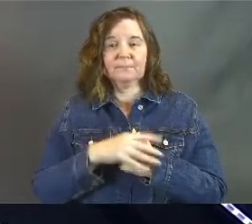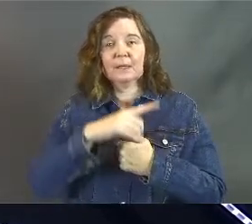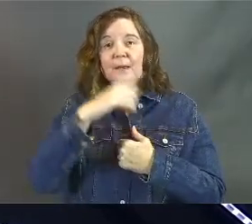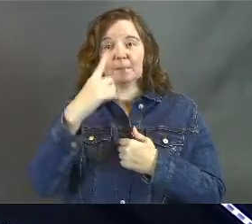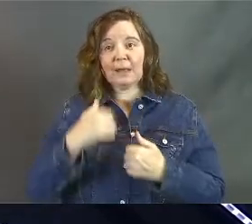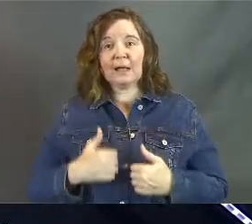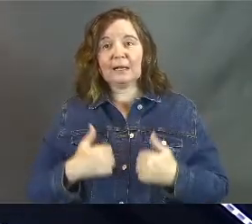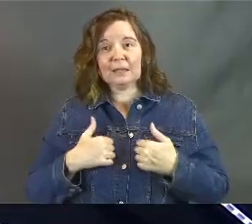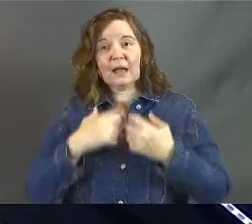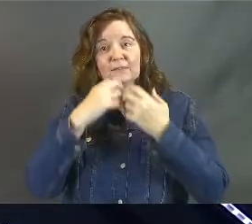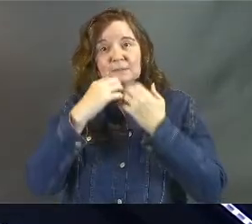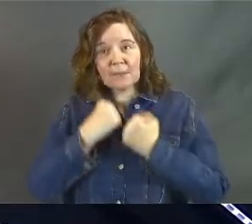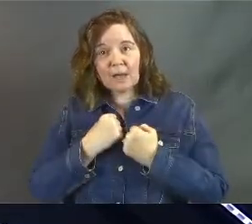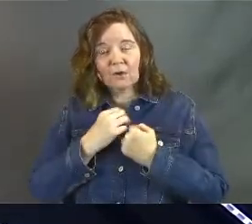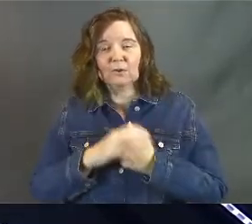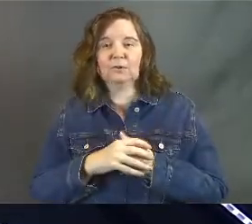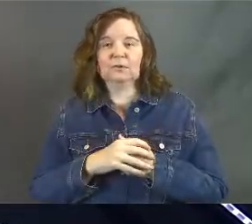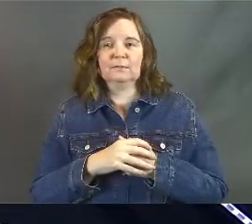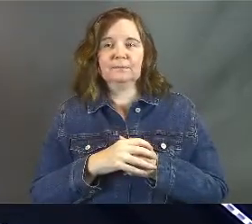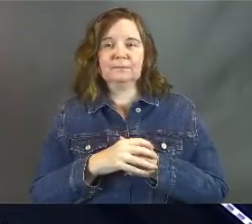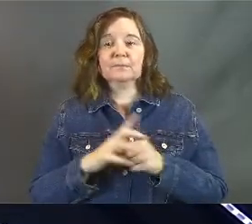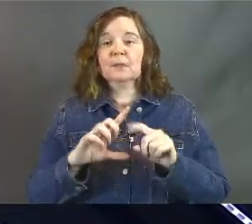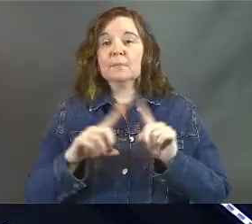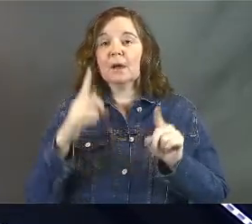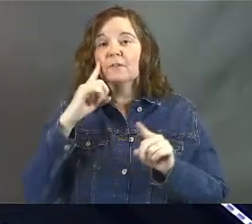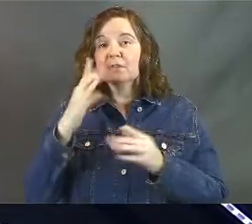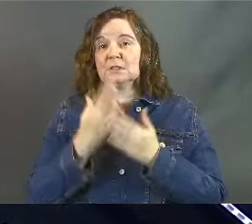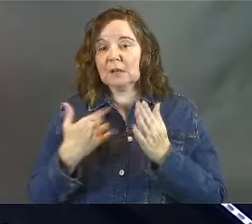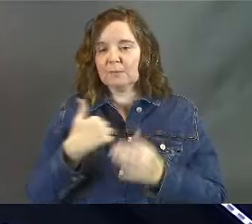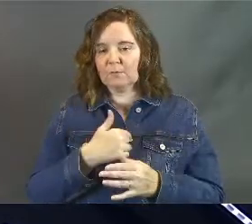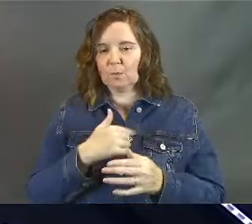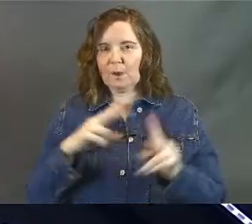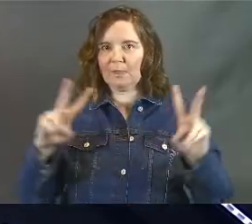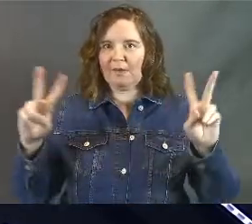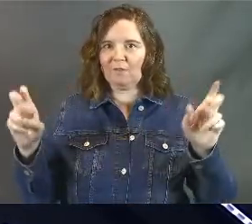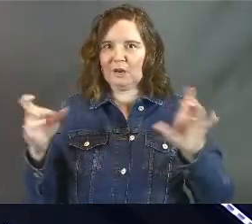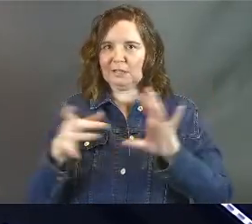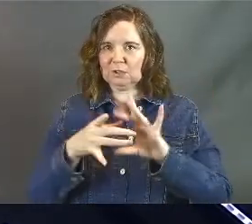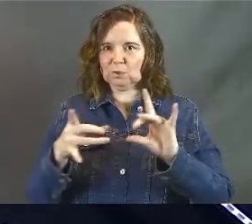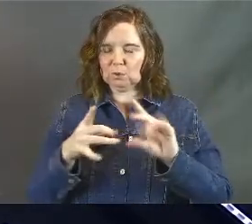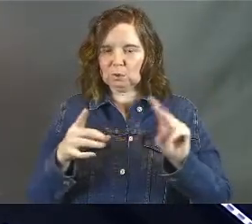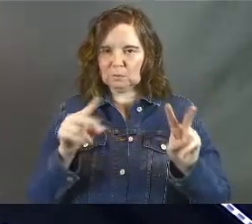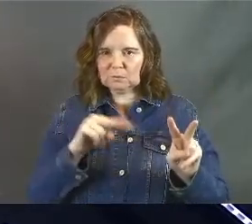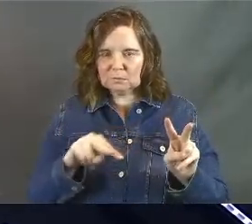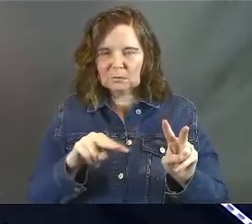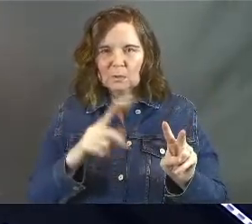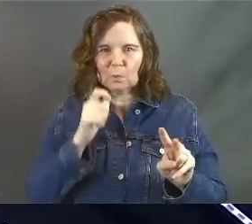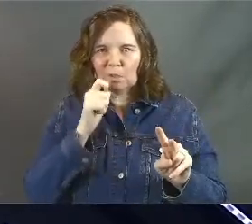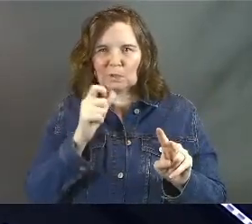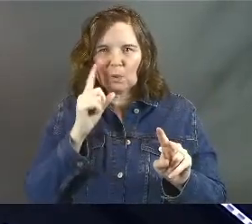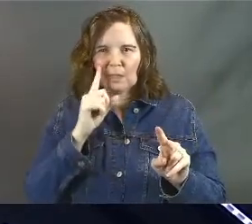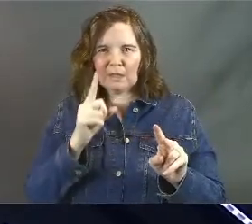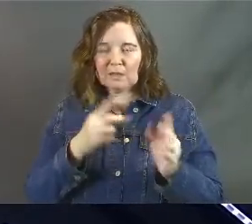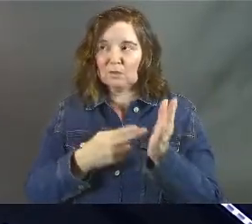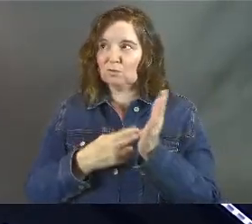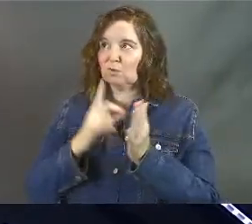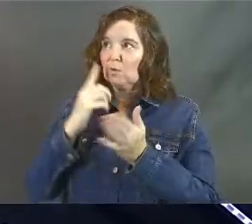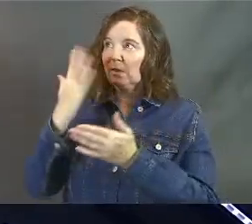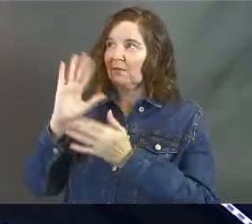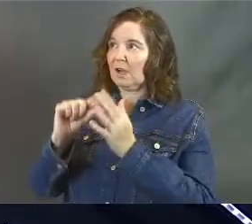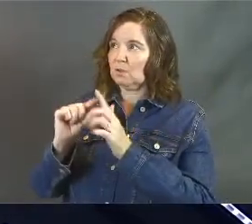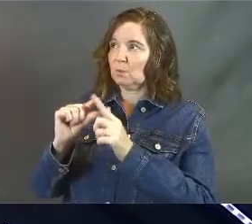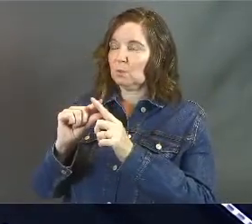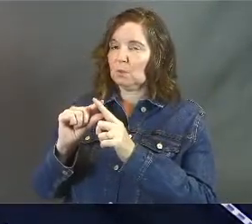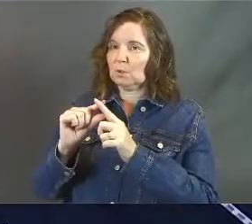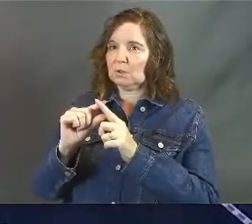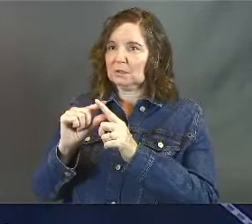Black lives matter. But for some of us, when that phrase is used, our mind doesn't go to the truth of God's word. It goes